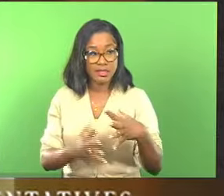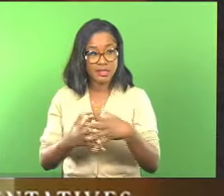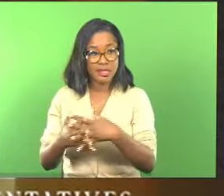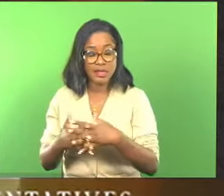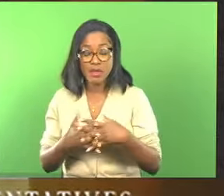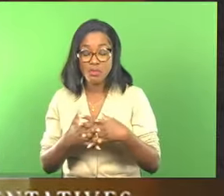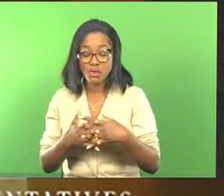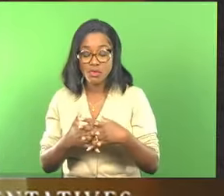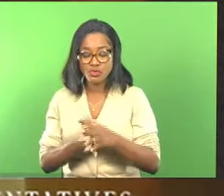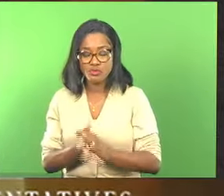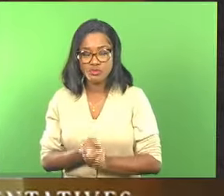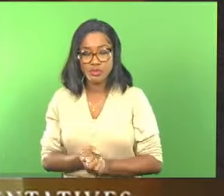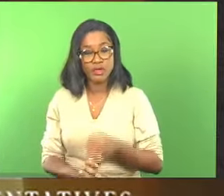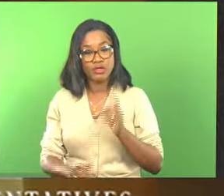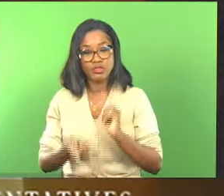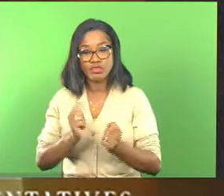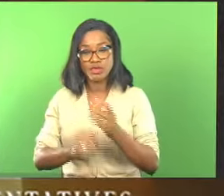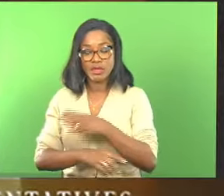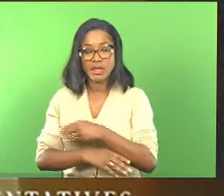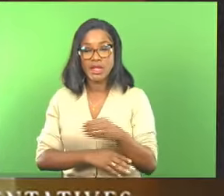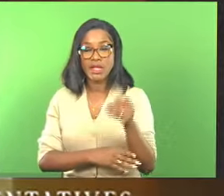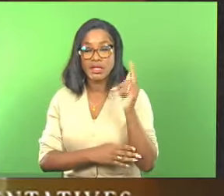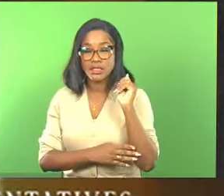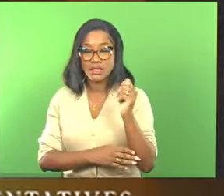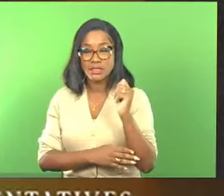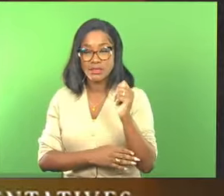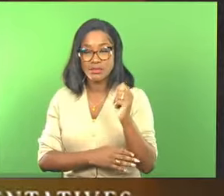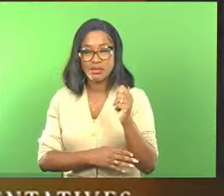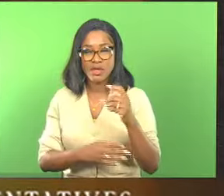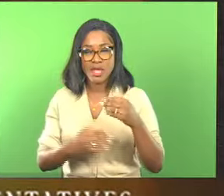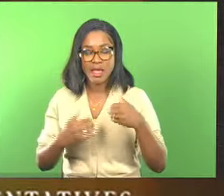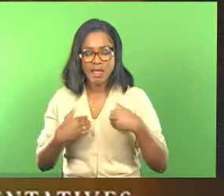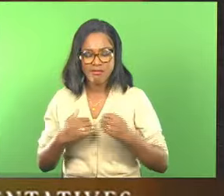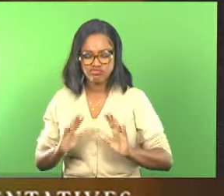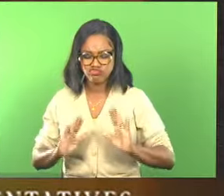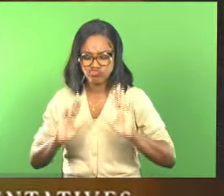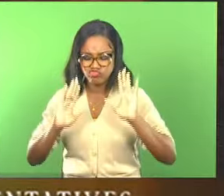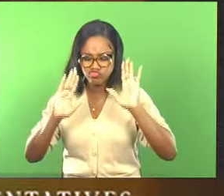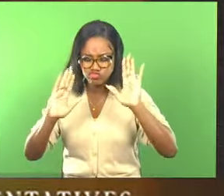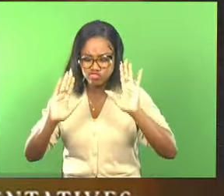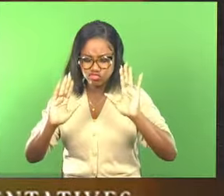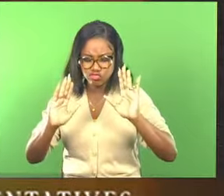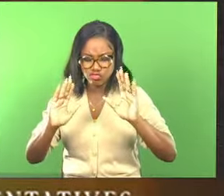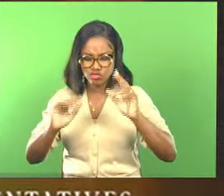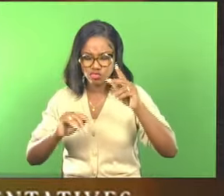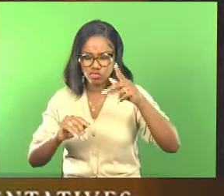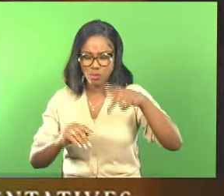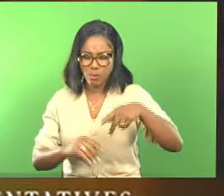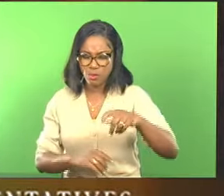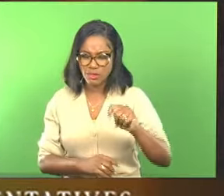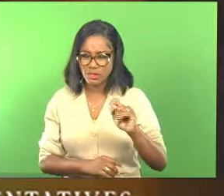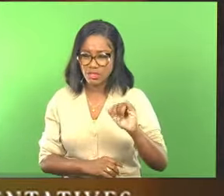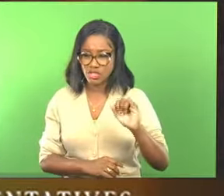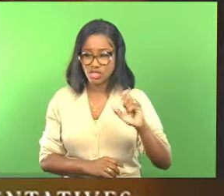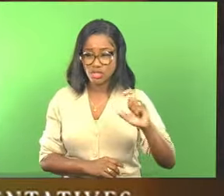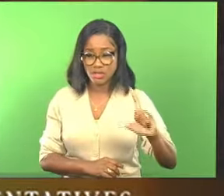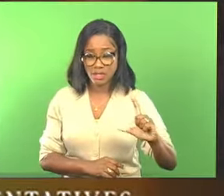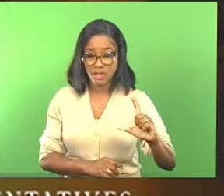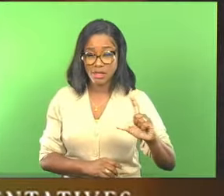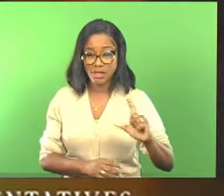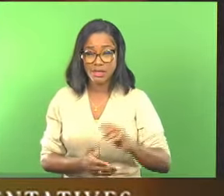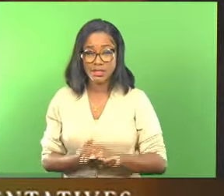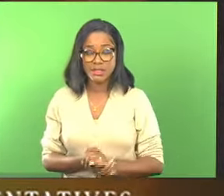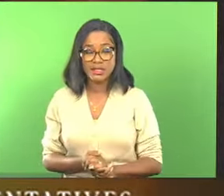Trinidad and Tobago has a great potential. I am sure that